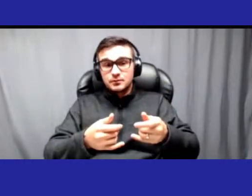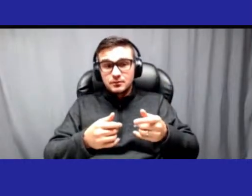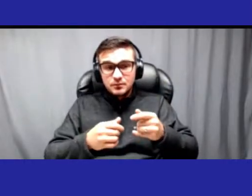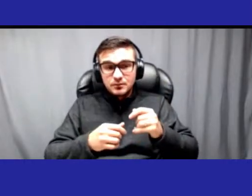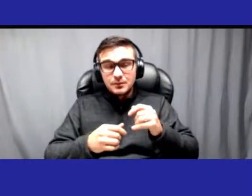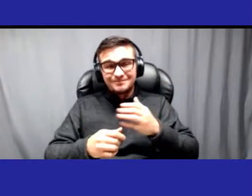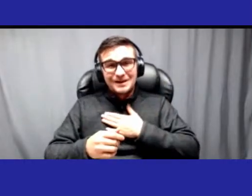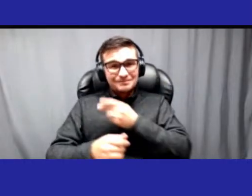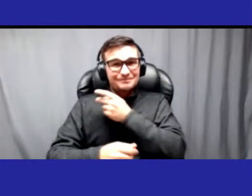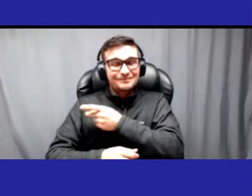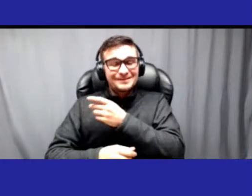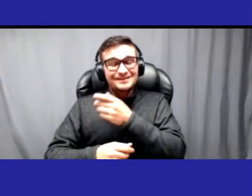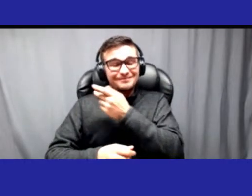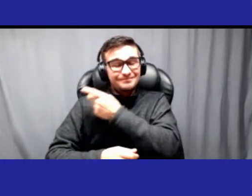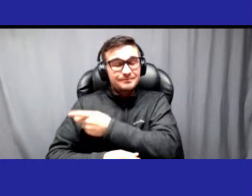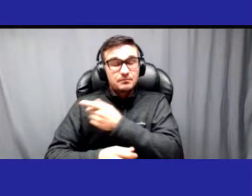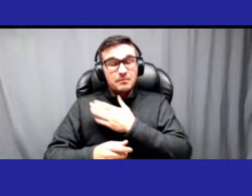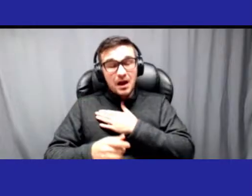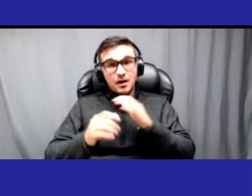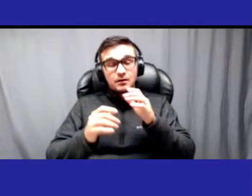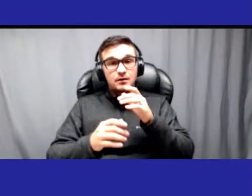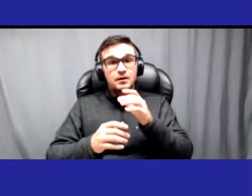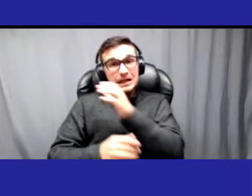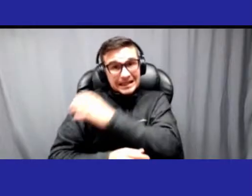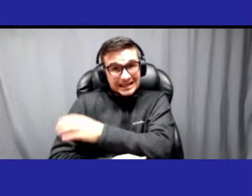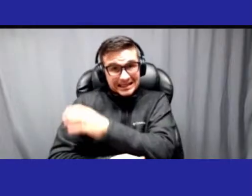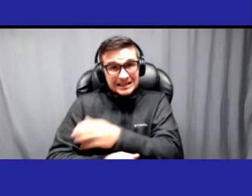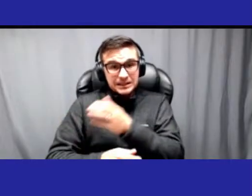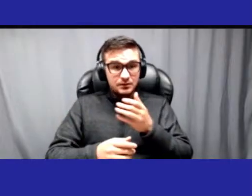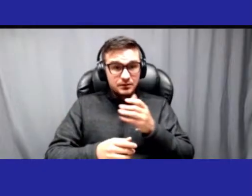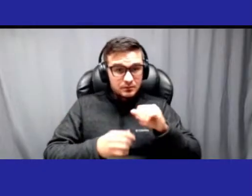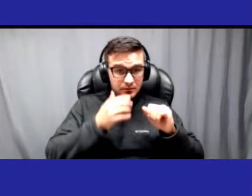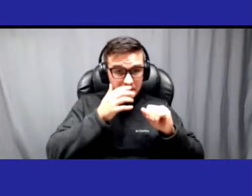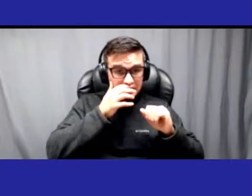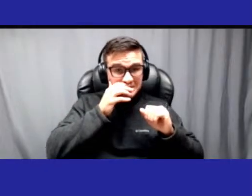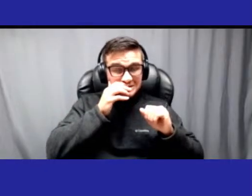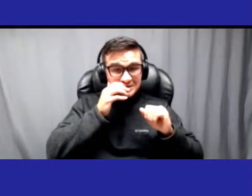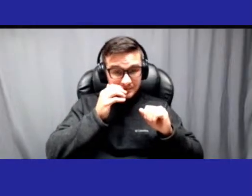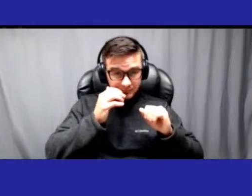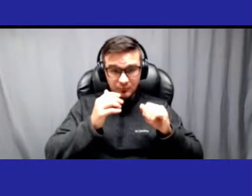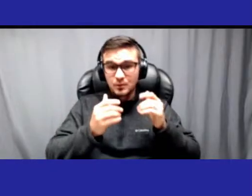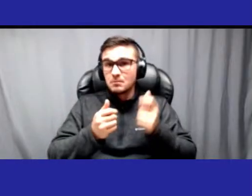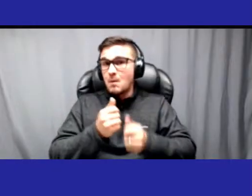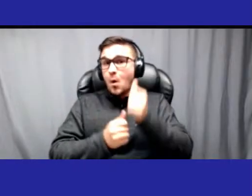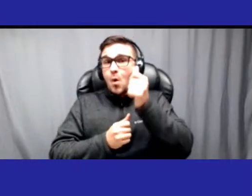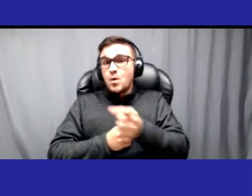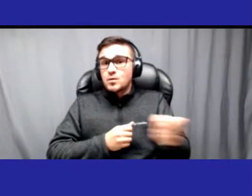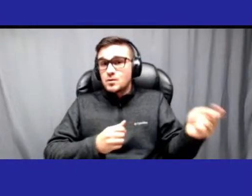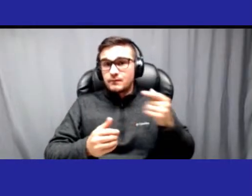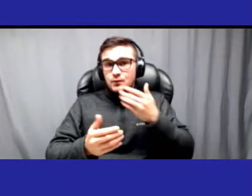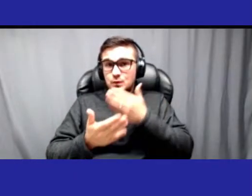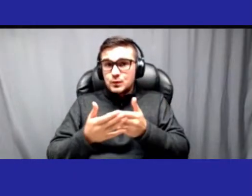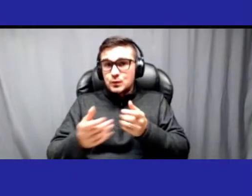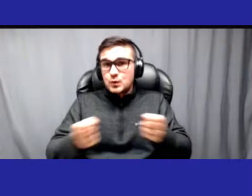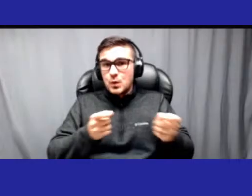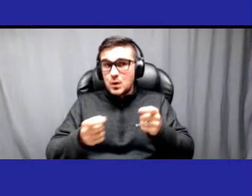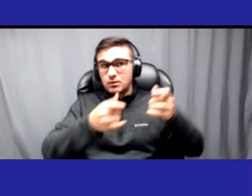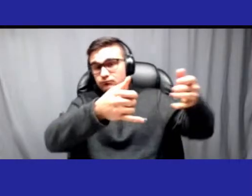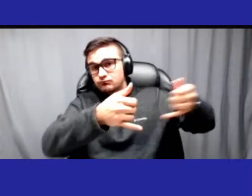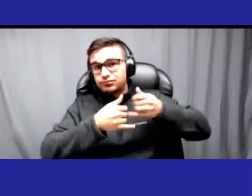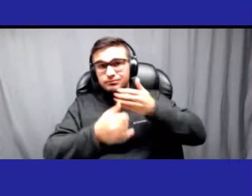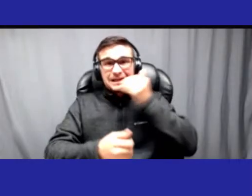our hypertension control is 86% of all of our patients with high blood pressure have good control today. We got an award saying that we had the best blood pressure control in all of New York